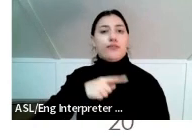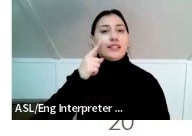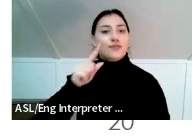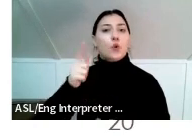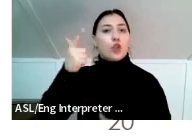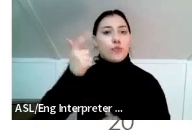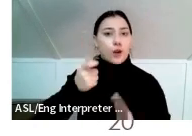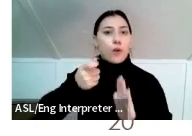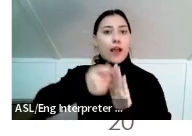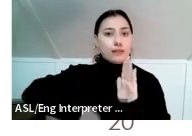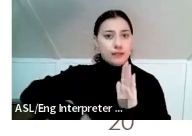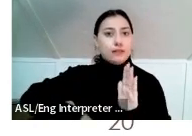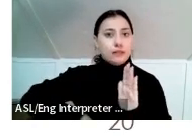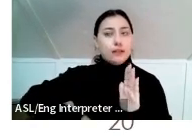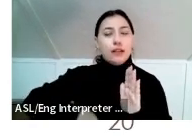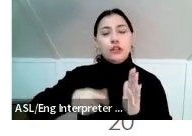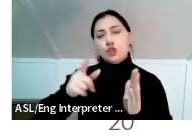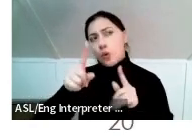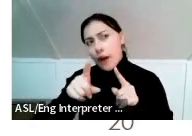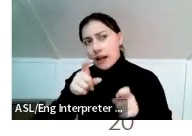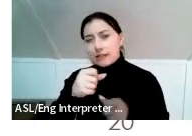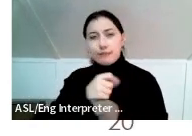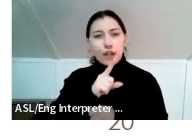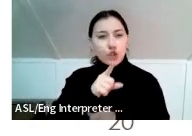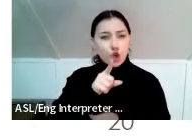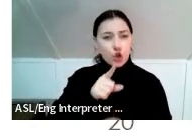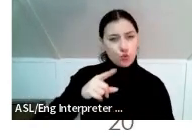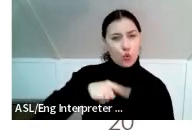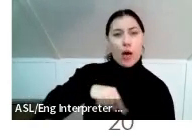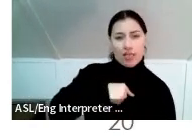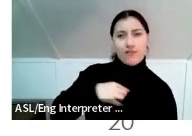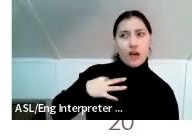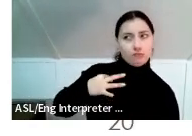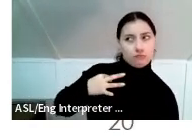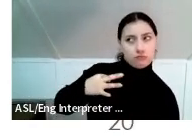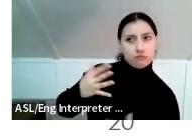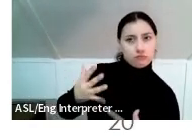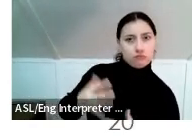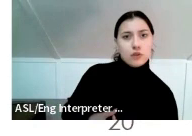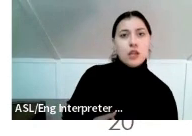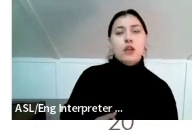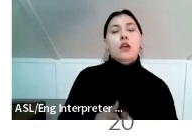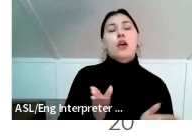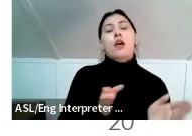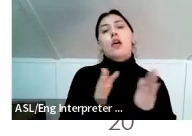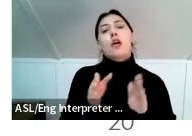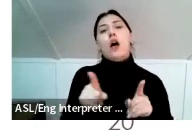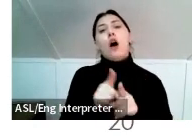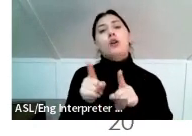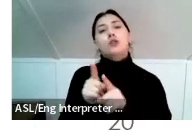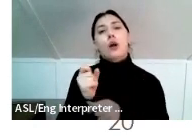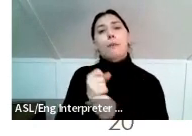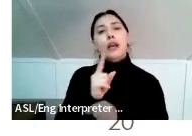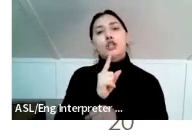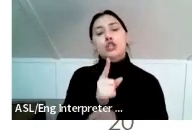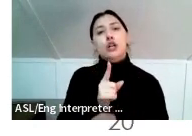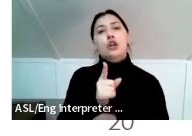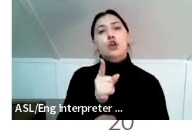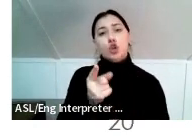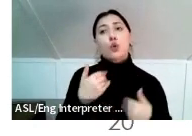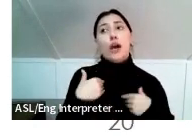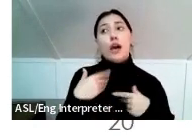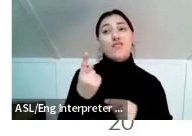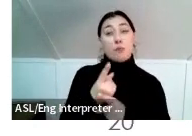asking you the questions that address eligibility. It also makes sure that you get the proper format of the